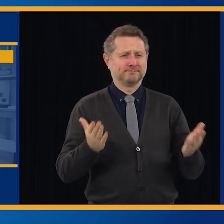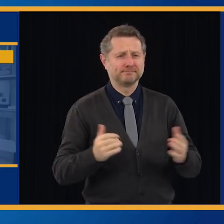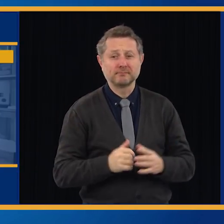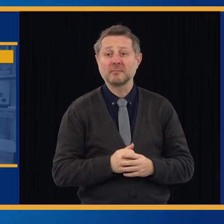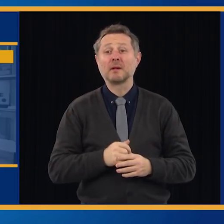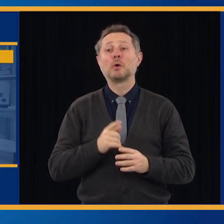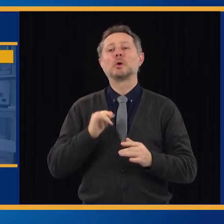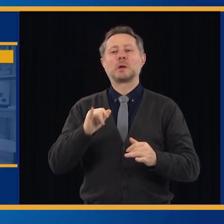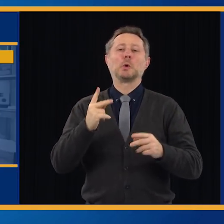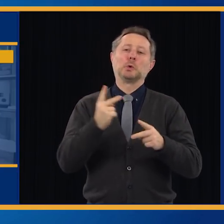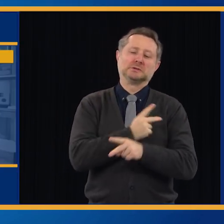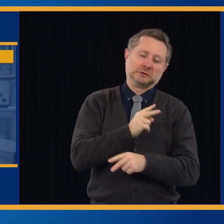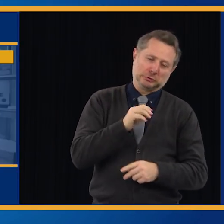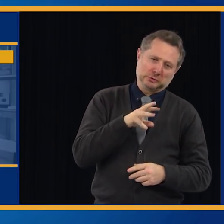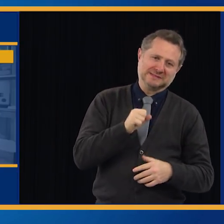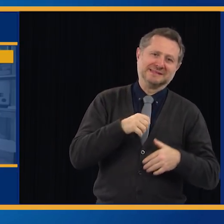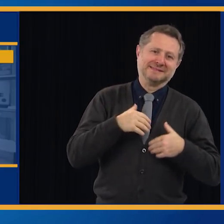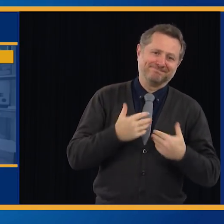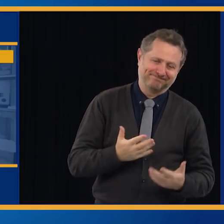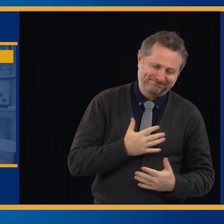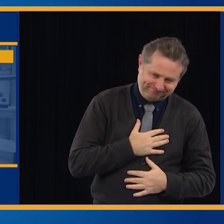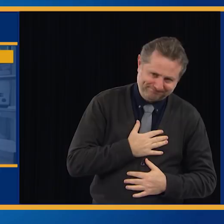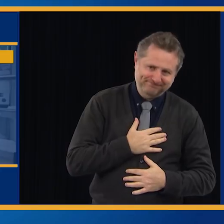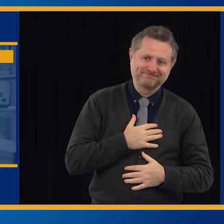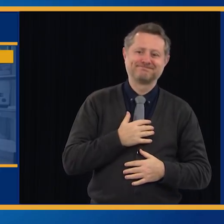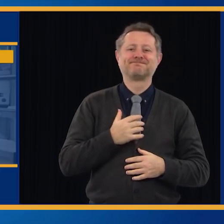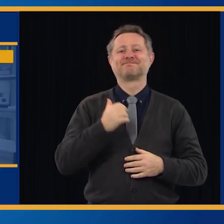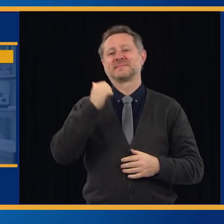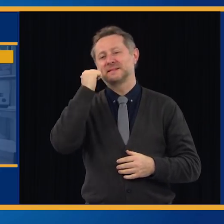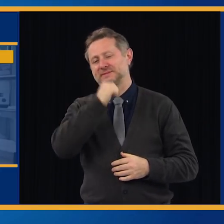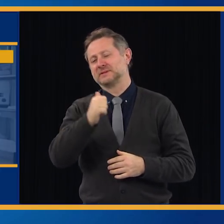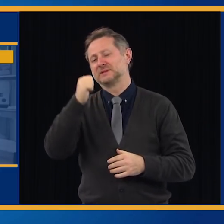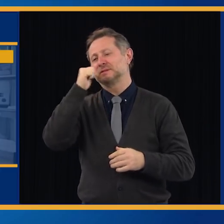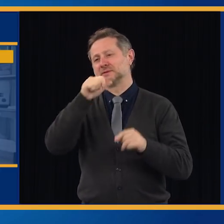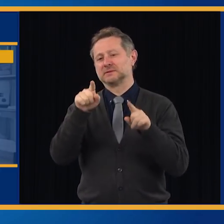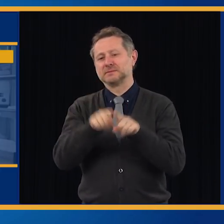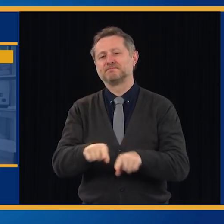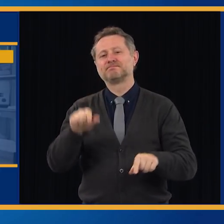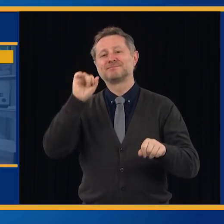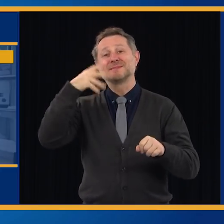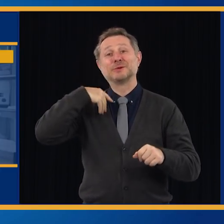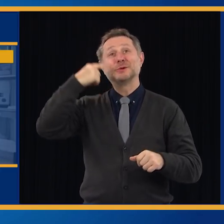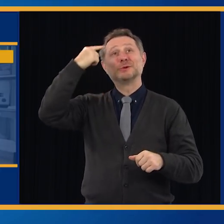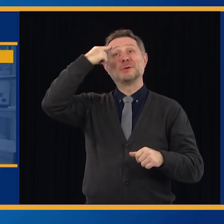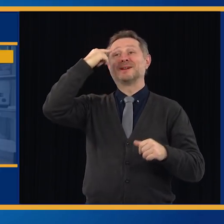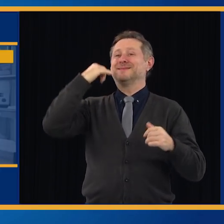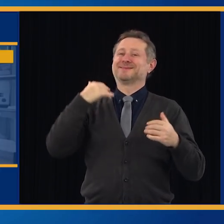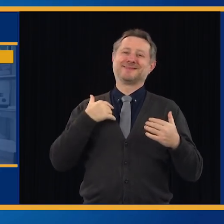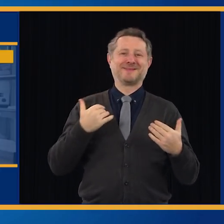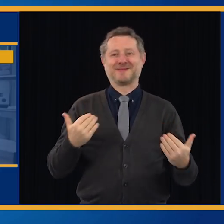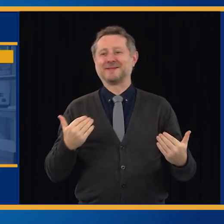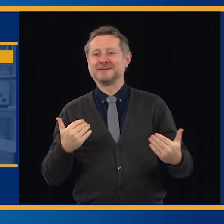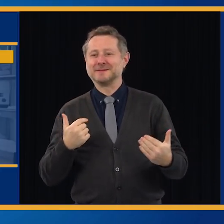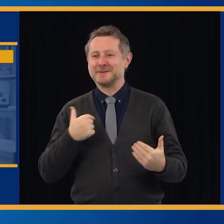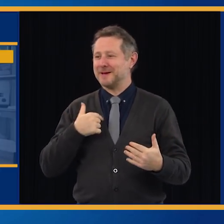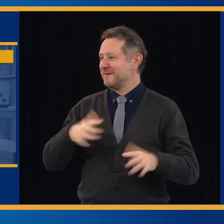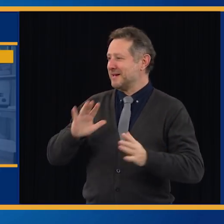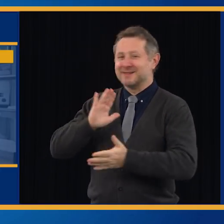news. Every day, I think maybe today is the day the nightmare will be over, but it's not.